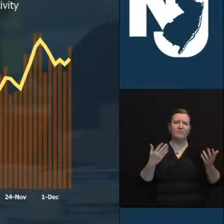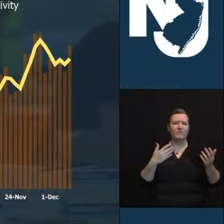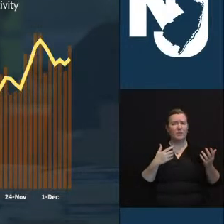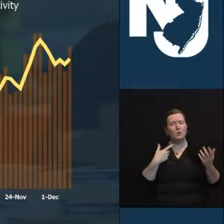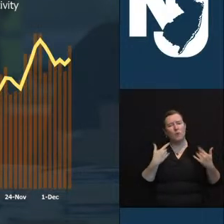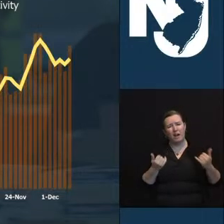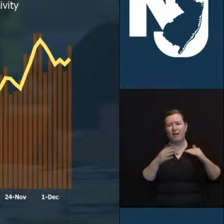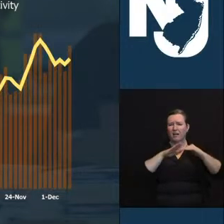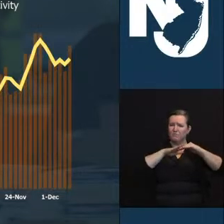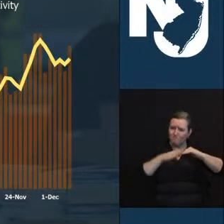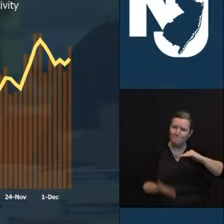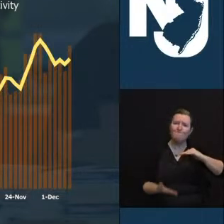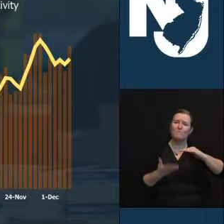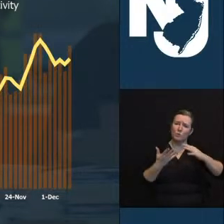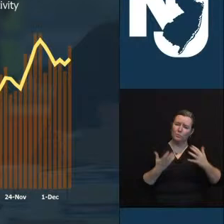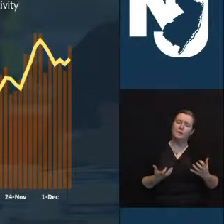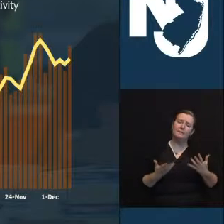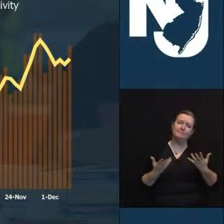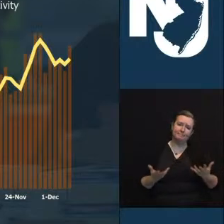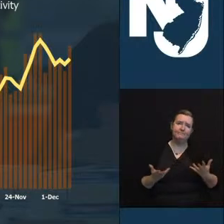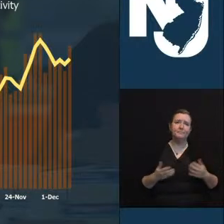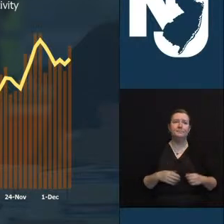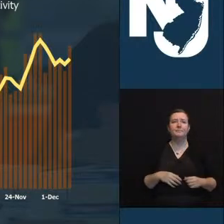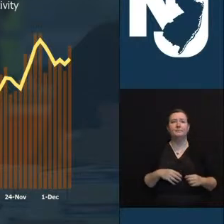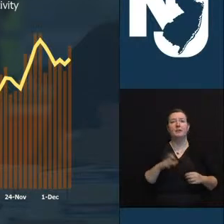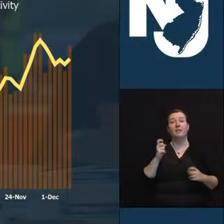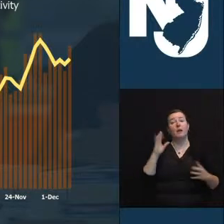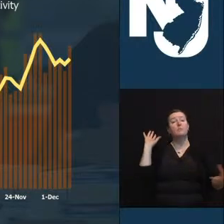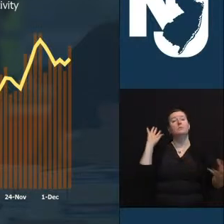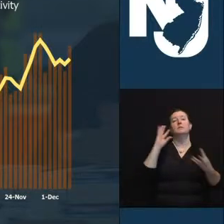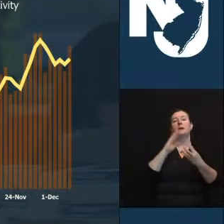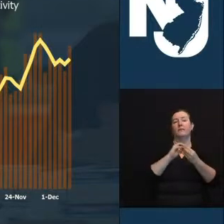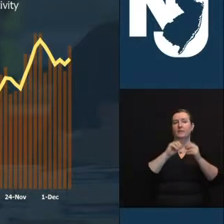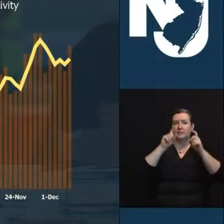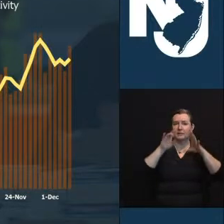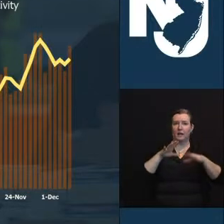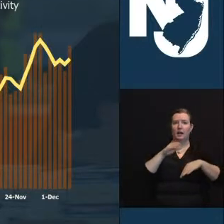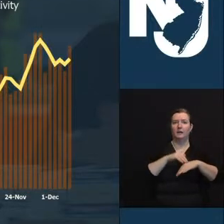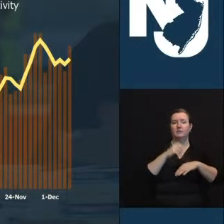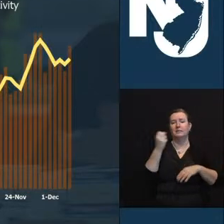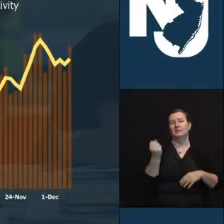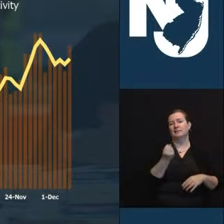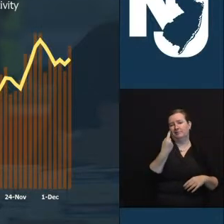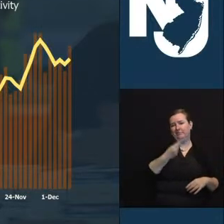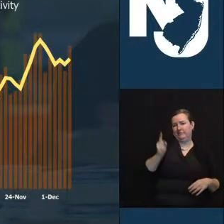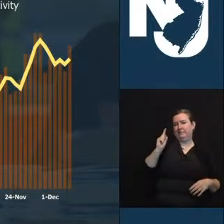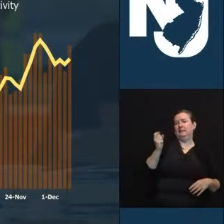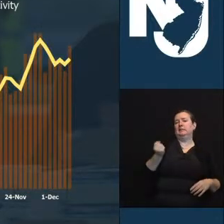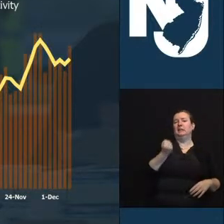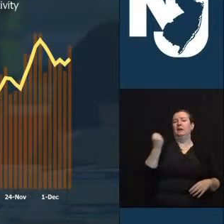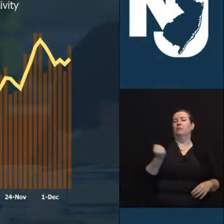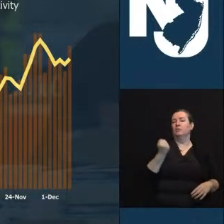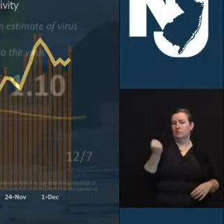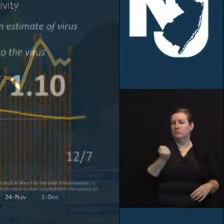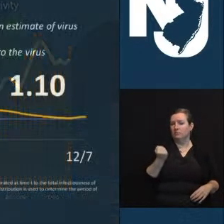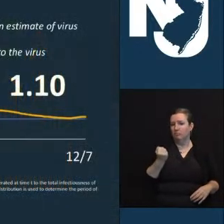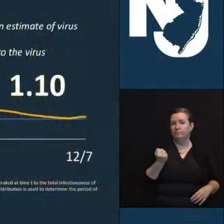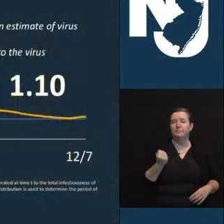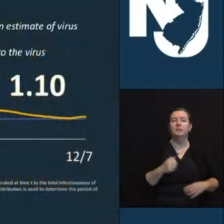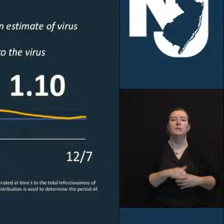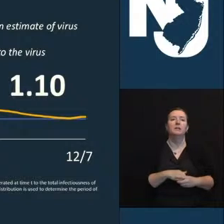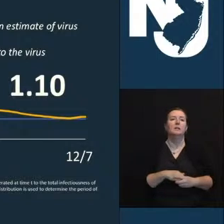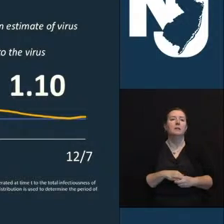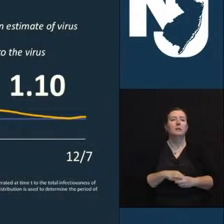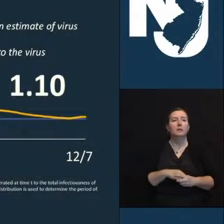that's based on the total number of tests on Saturday, by the way, of 20,662. And